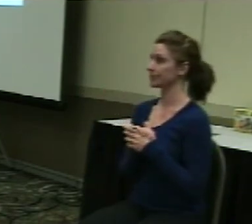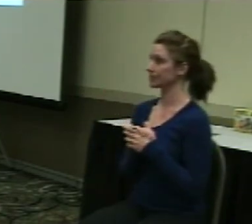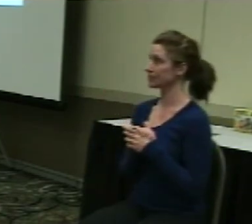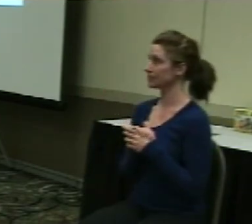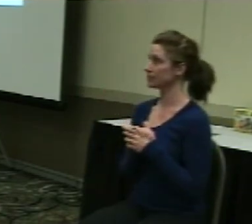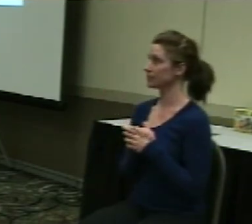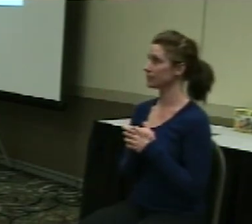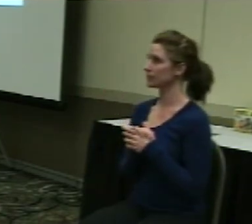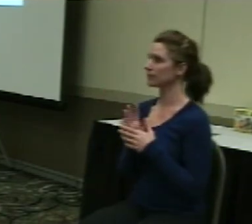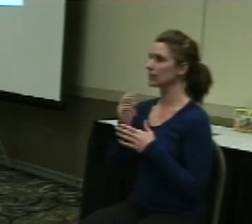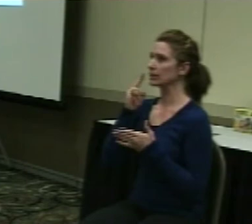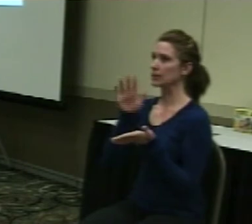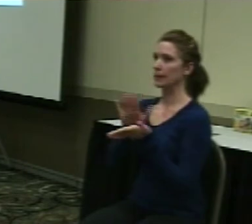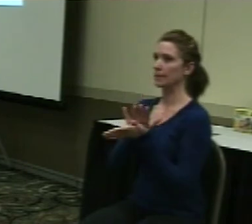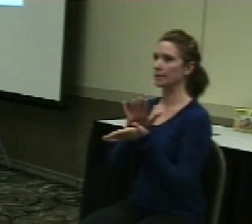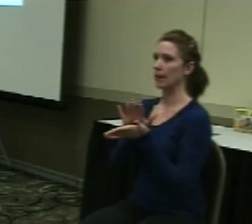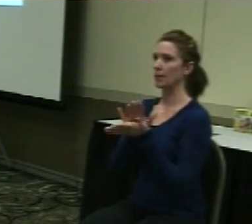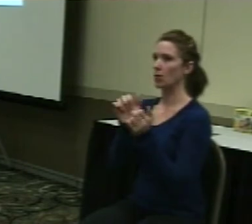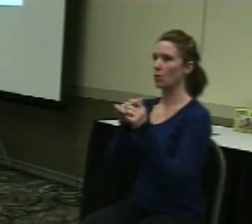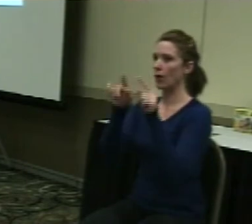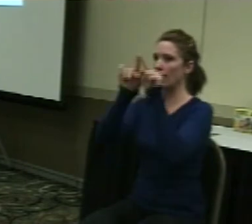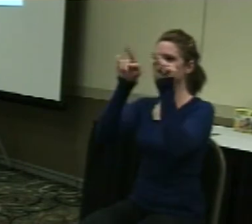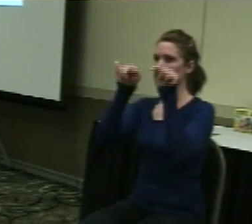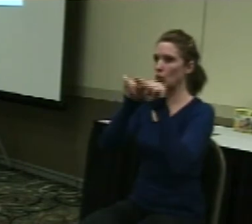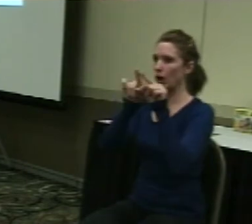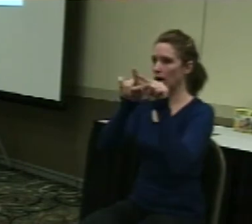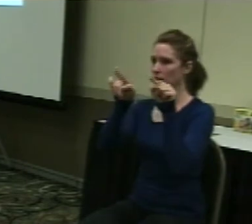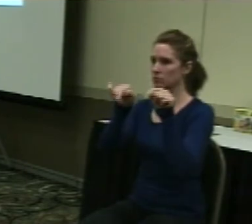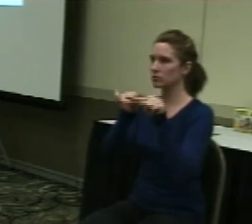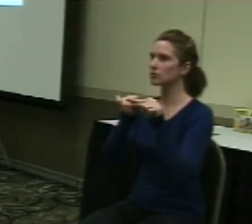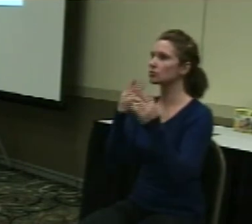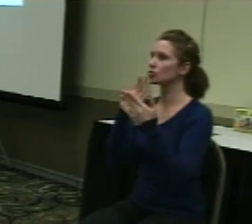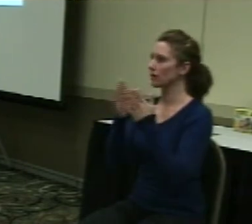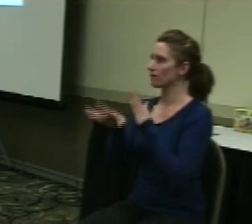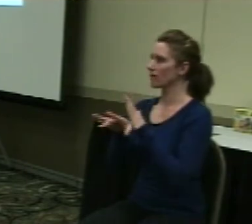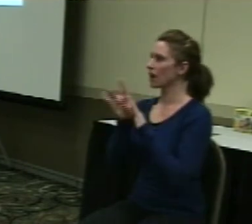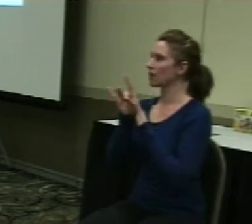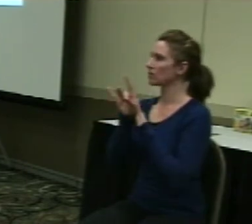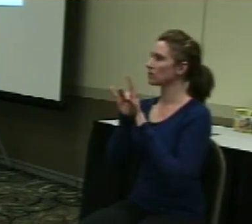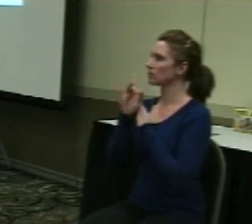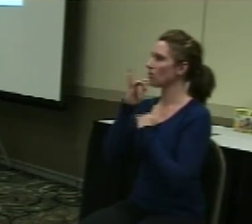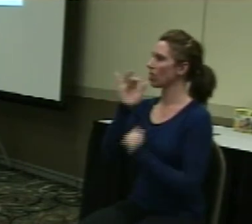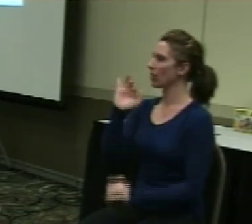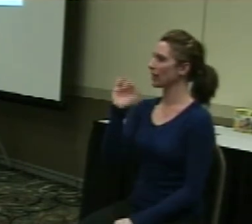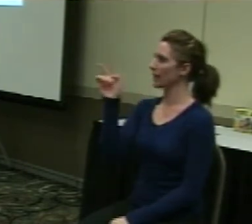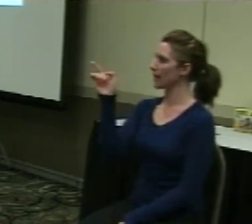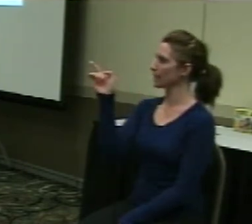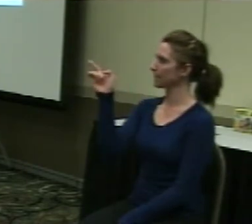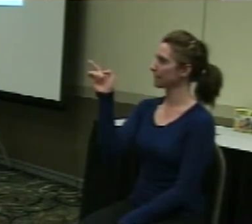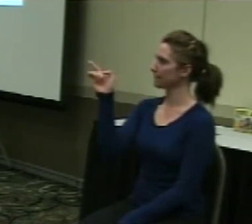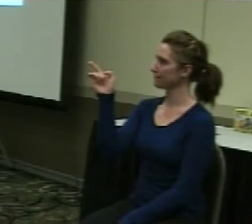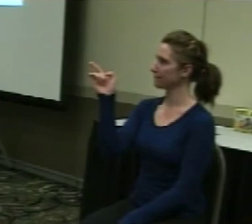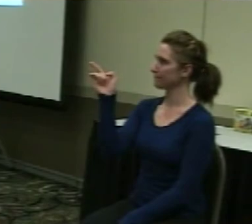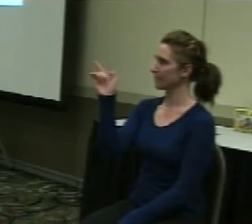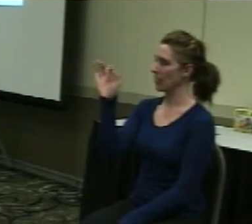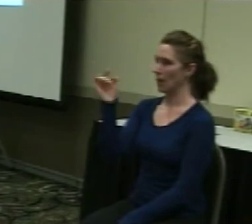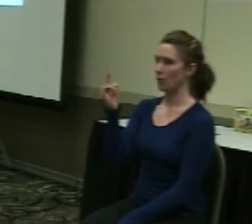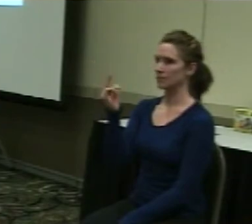And can you see your packet with the little squares? Good, you found it. It looks like this with three little holes punched in